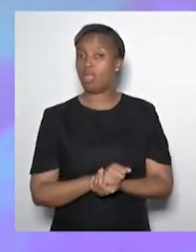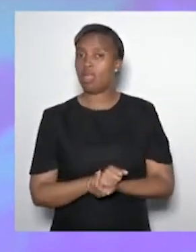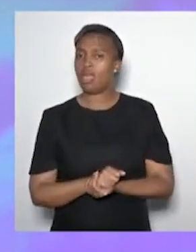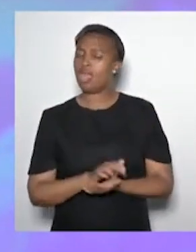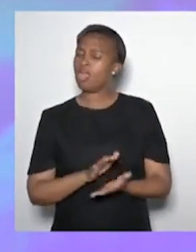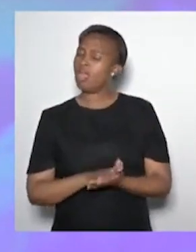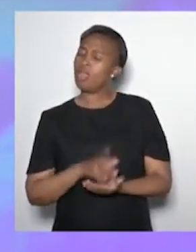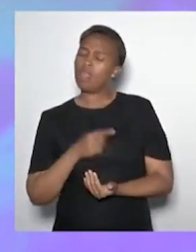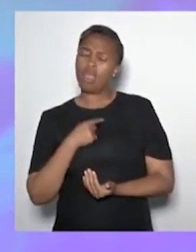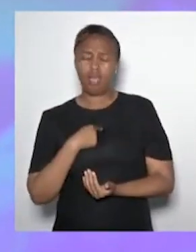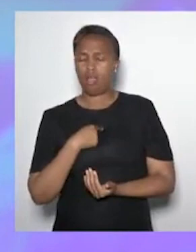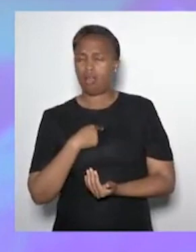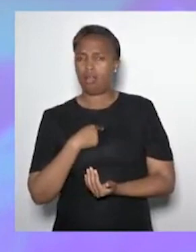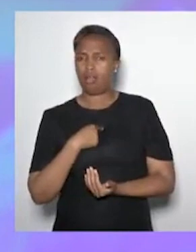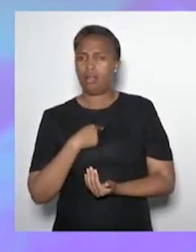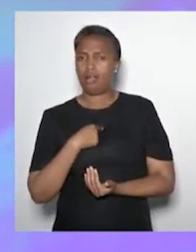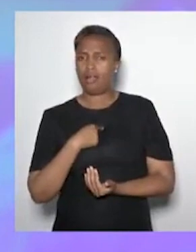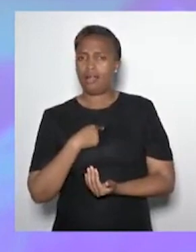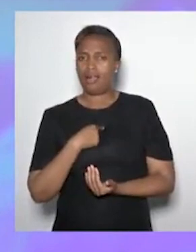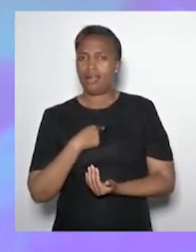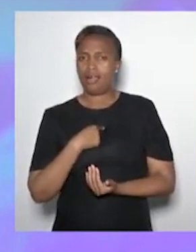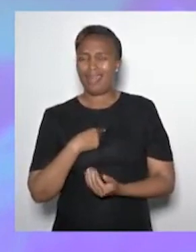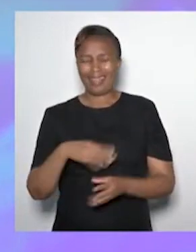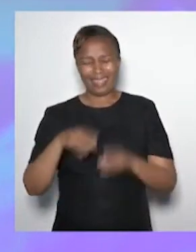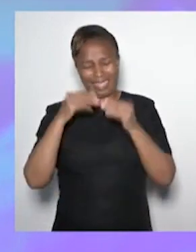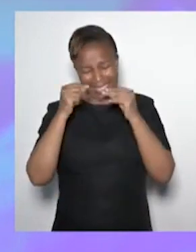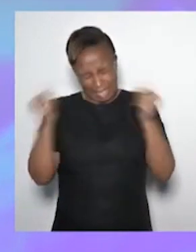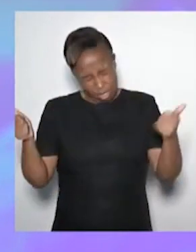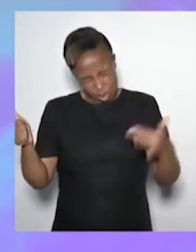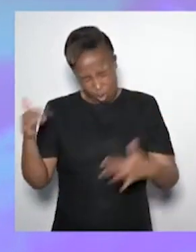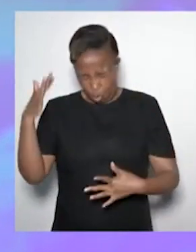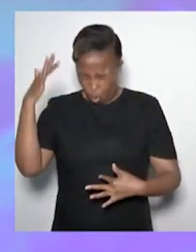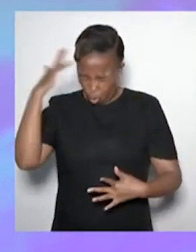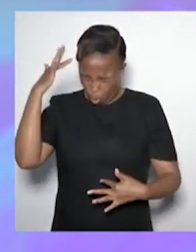I can clearly discern